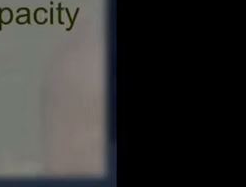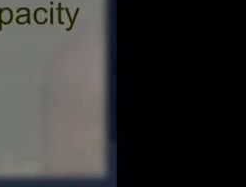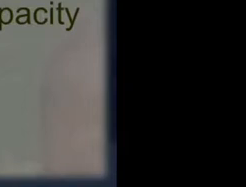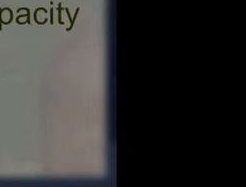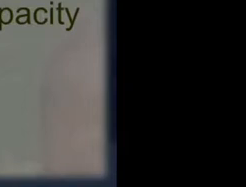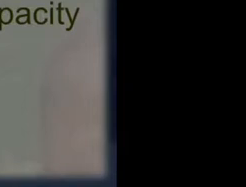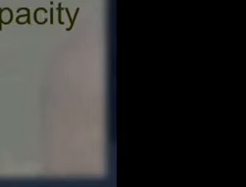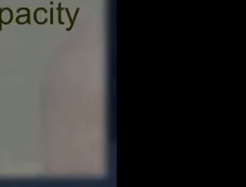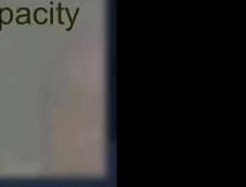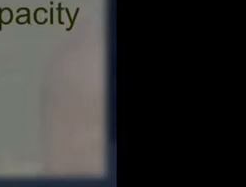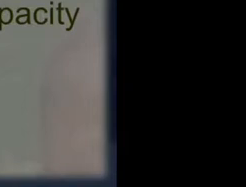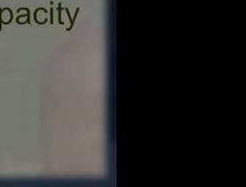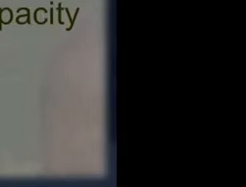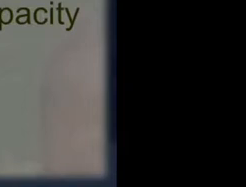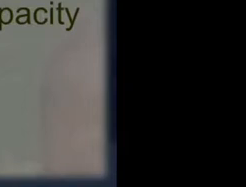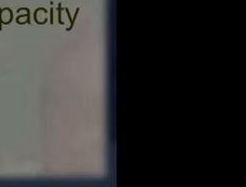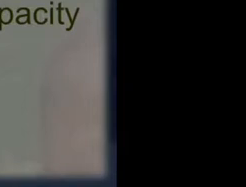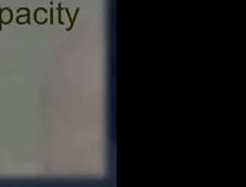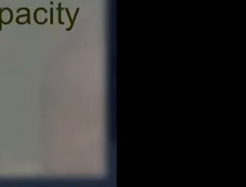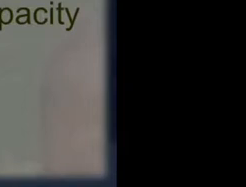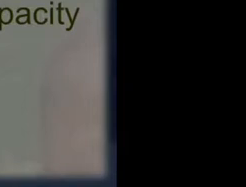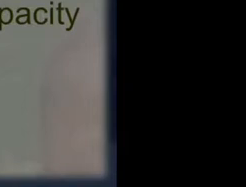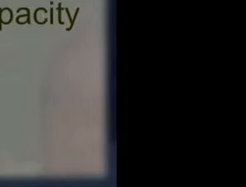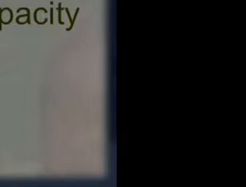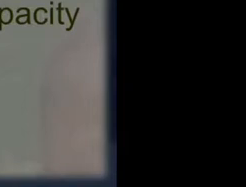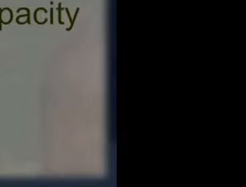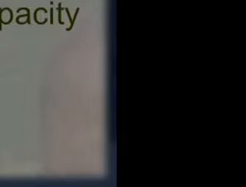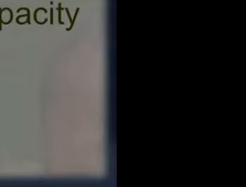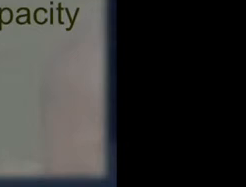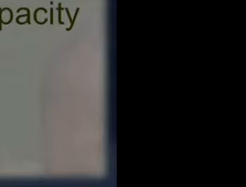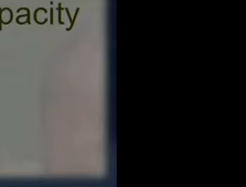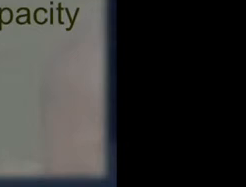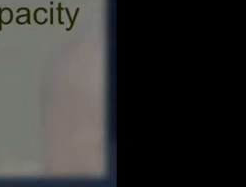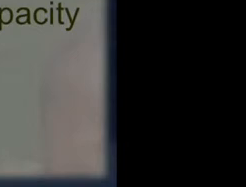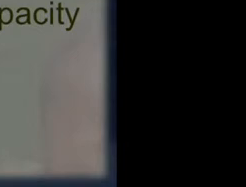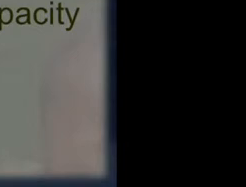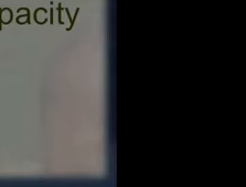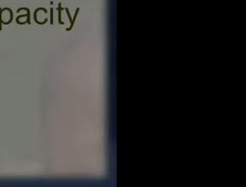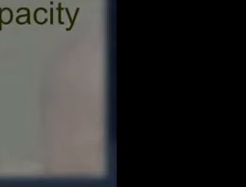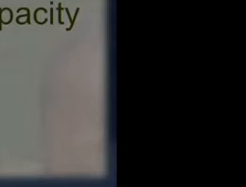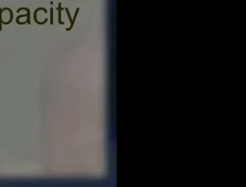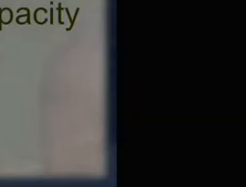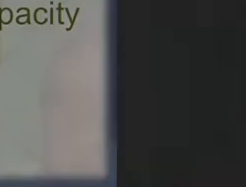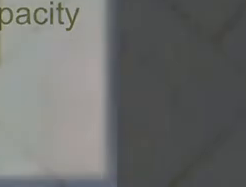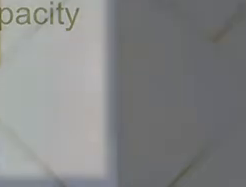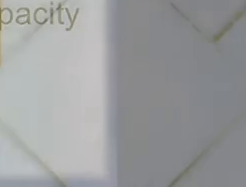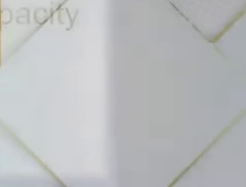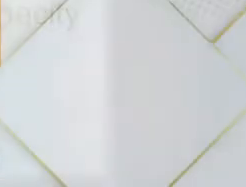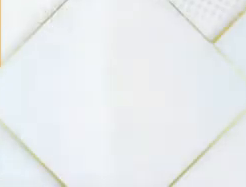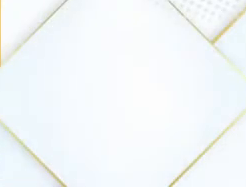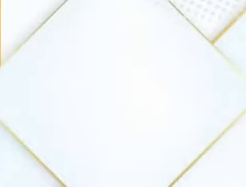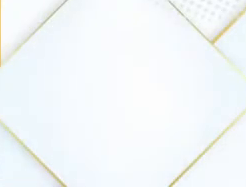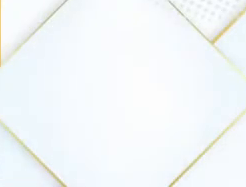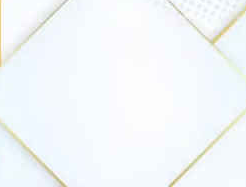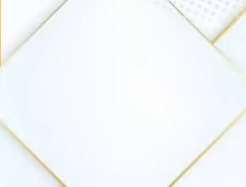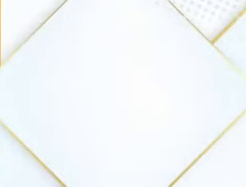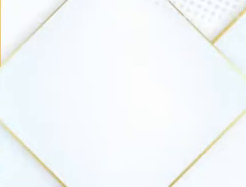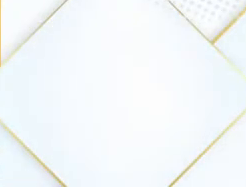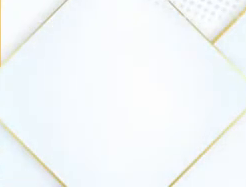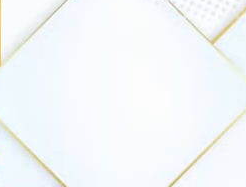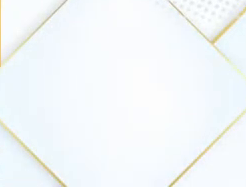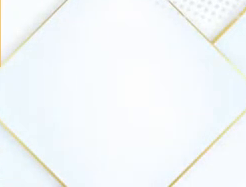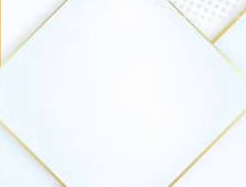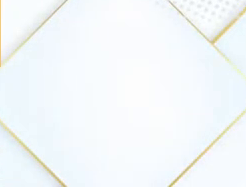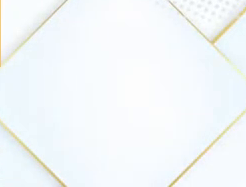Furthermore, the government of Indonesia also established peacekeeping mission coordinating team, or we call it